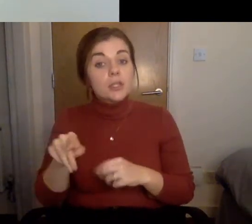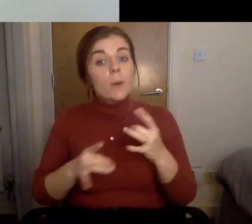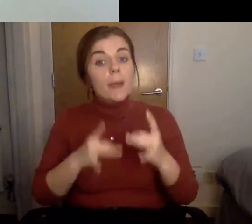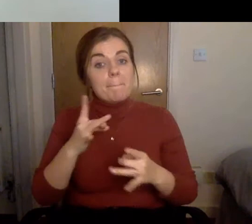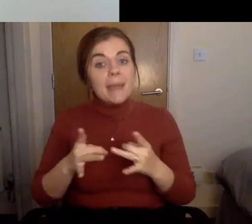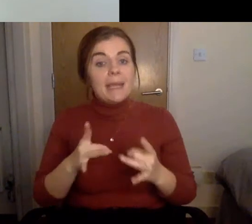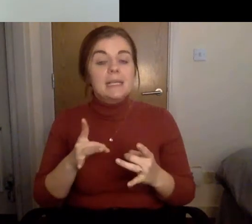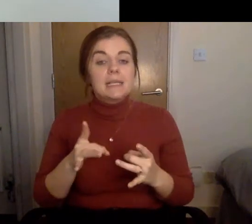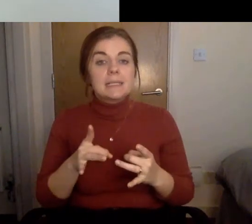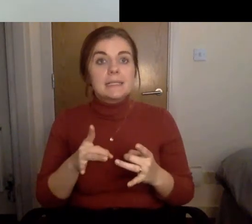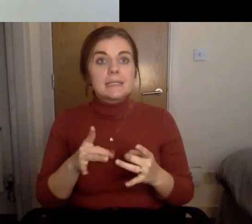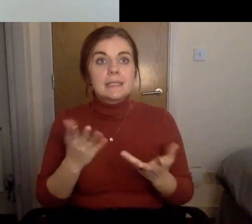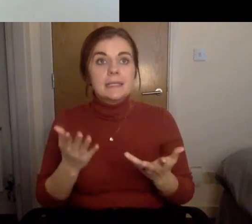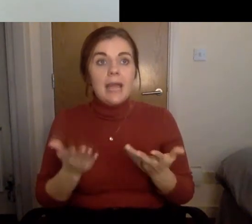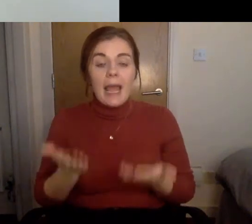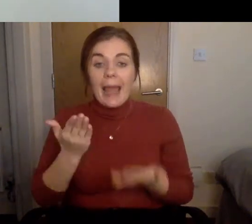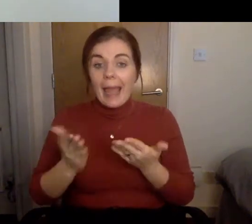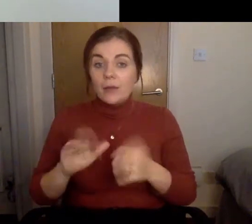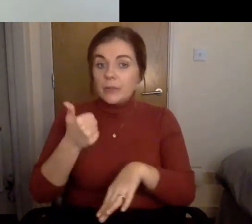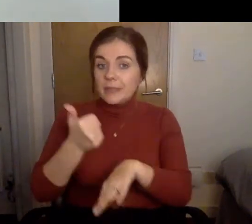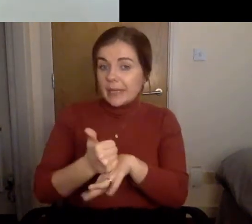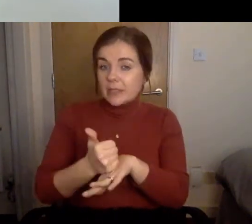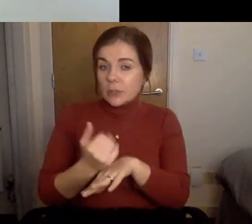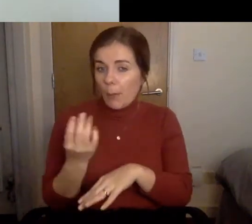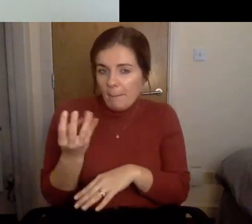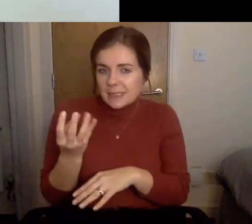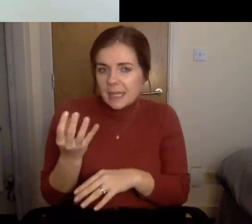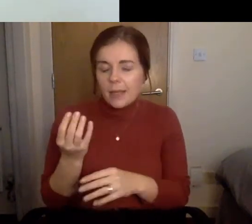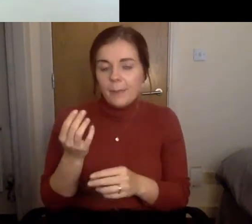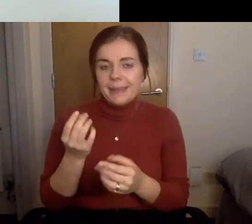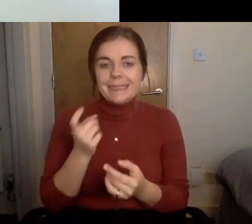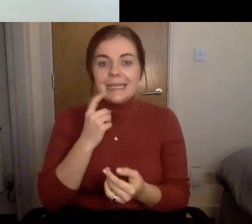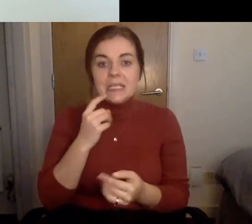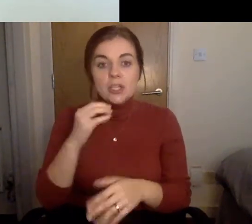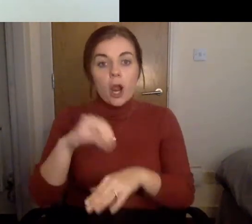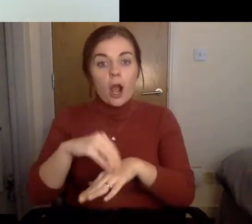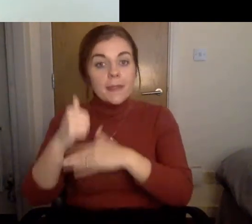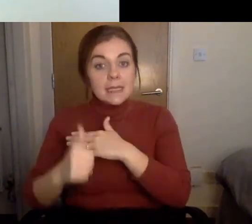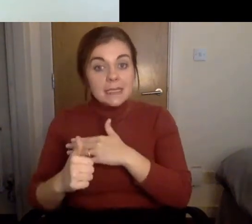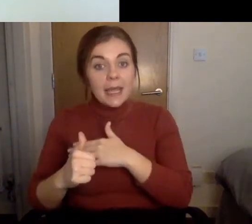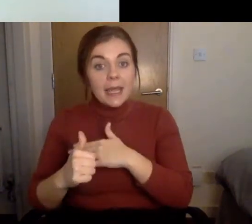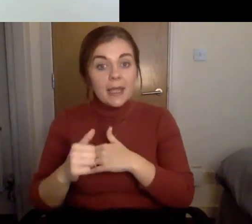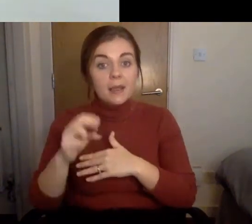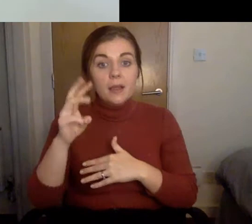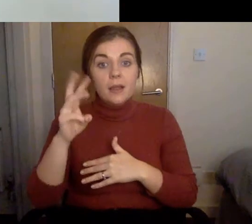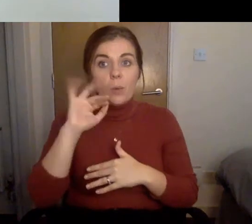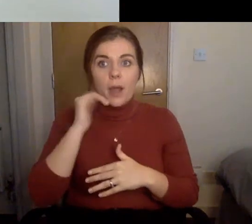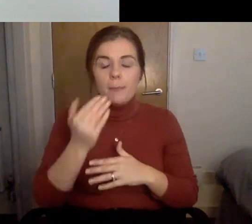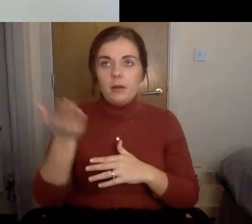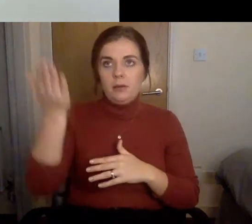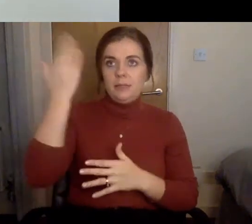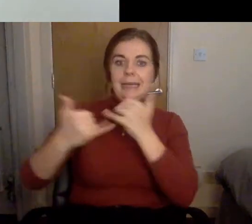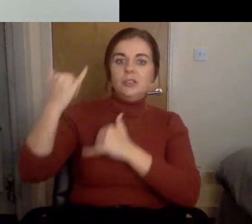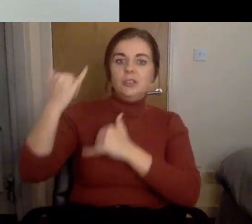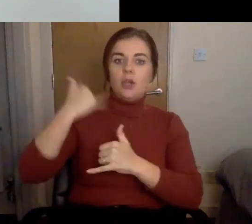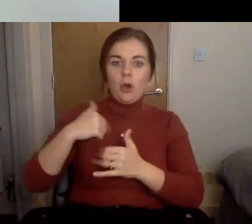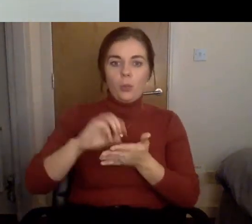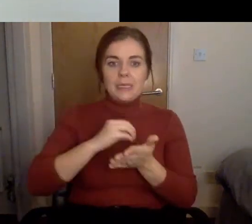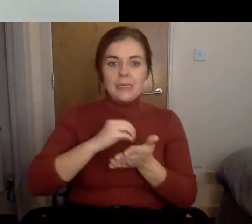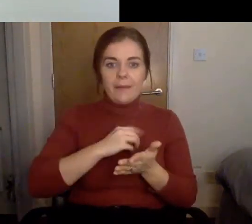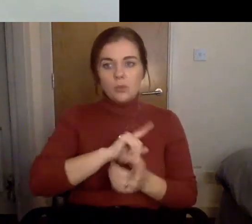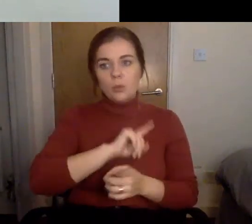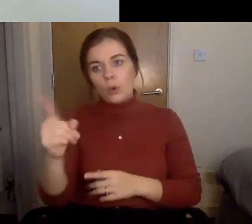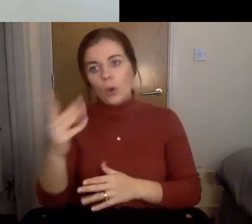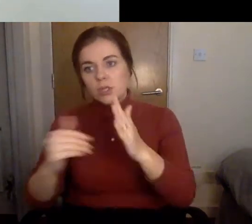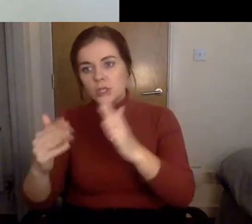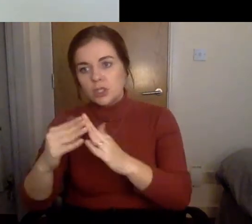know, around the practicalities, it makes it a little bit kind of easier. I think in a day when we were all traipsing to the church, you know, every day for 2 weeks,